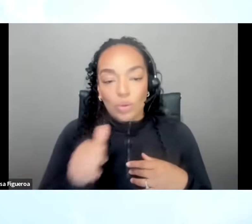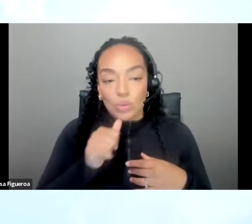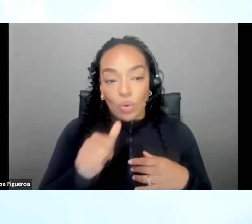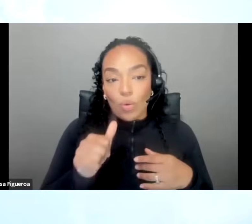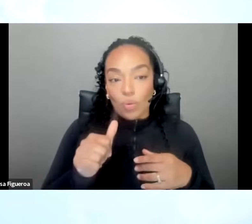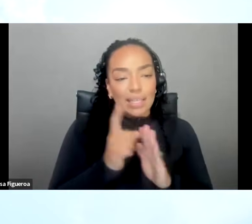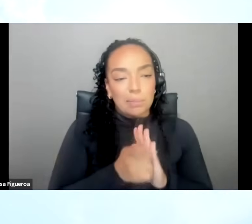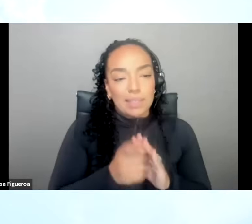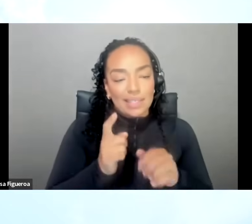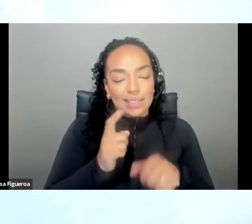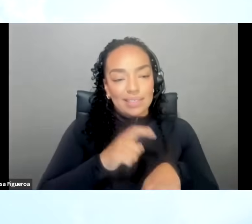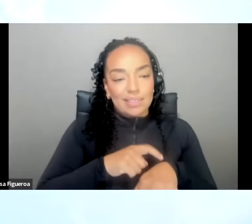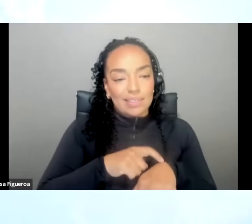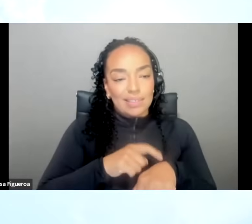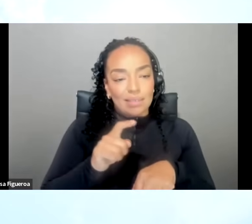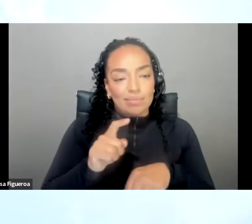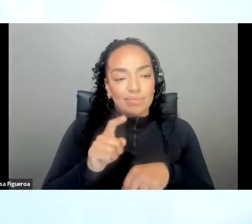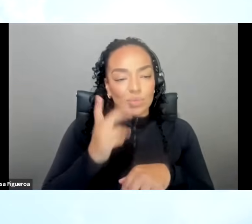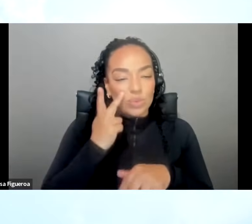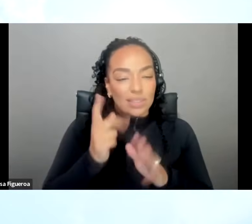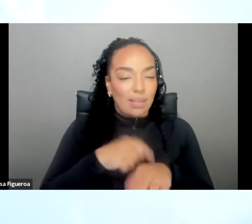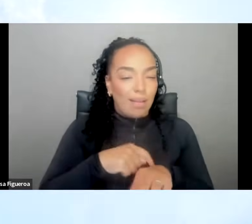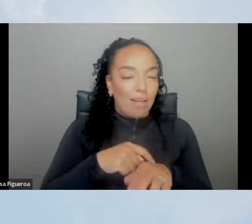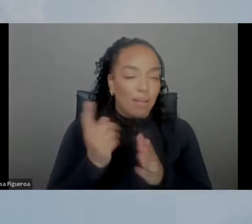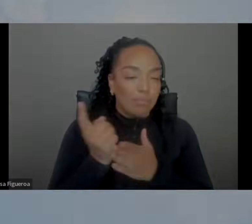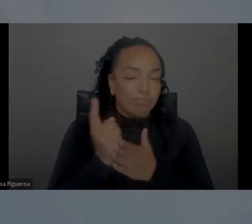very far. We'll see you back here in 8 minutes.